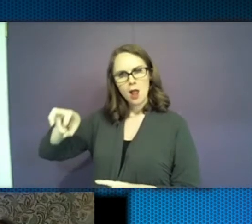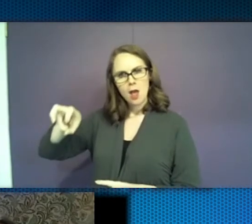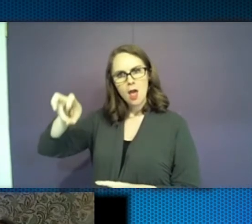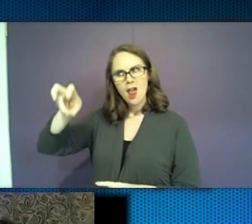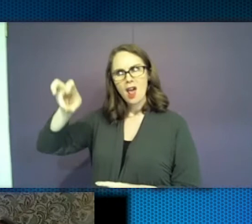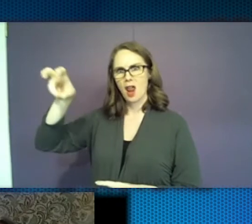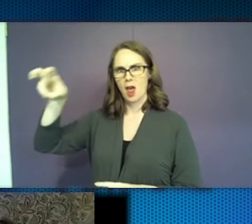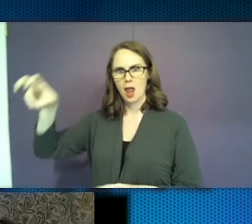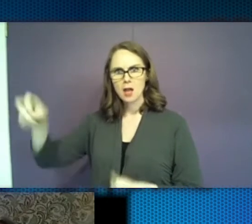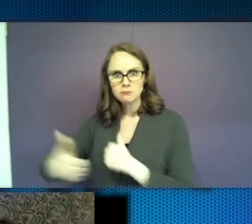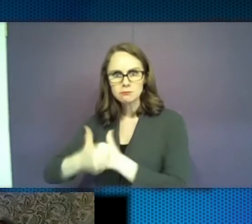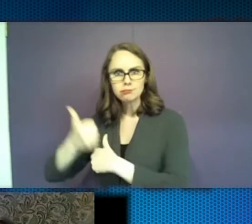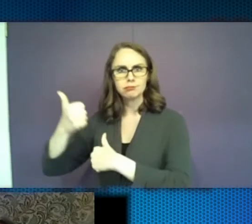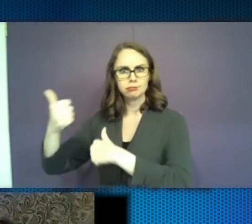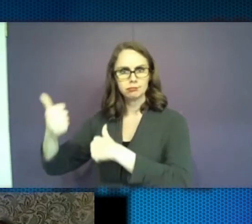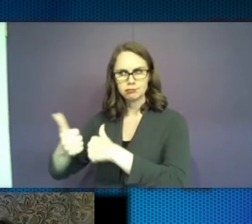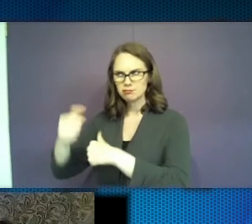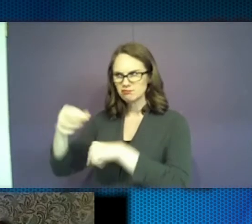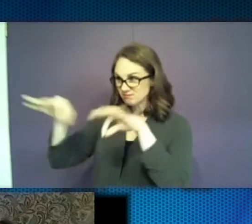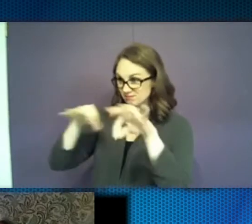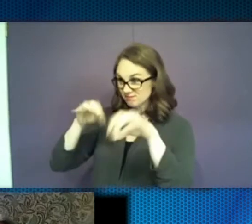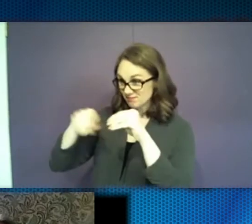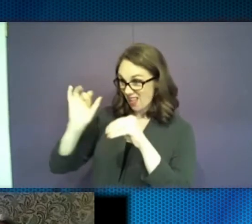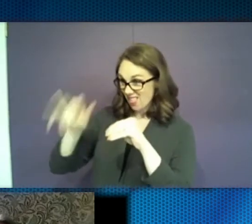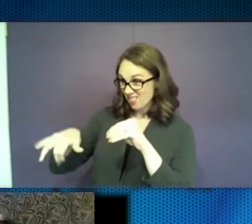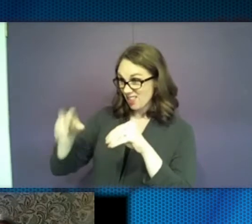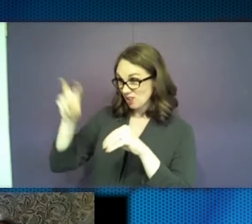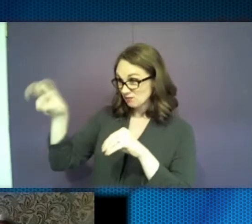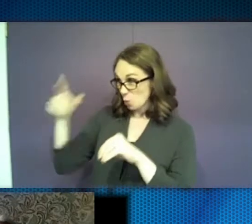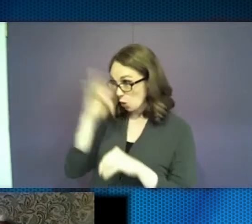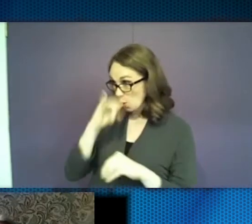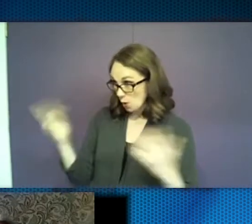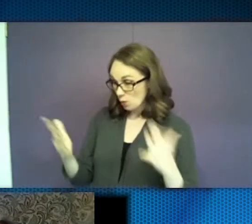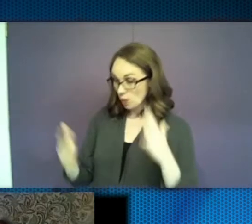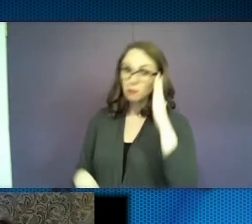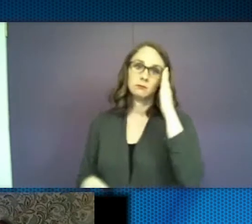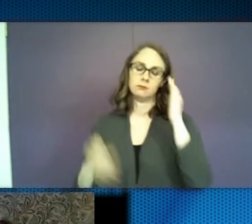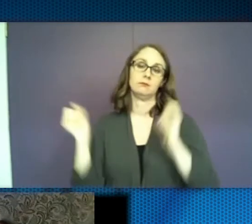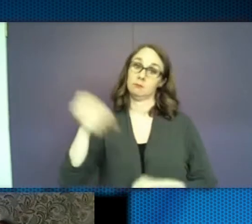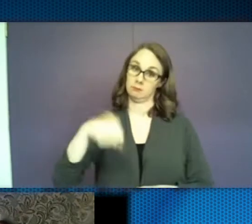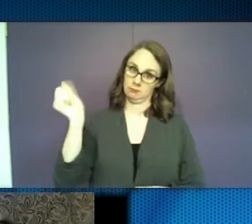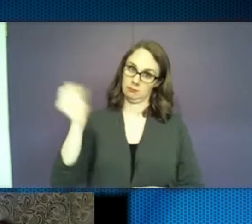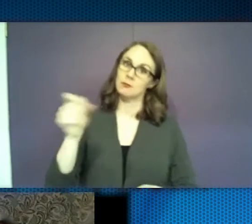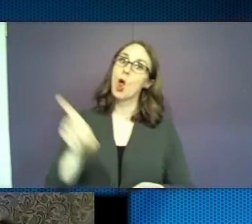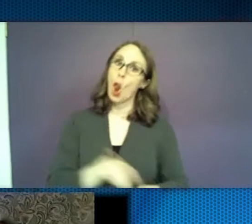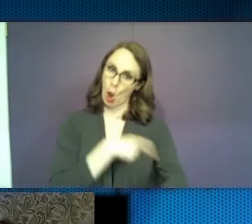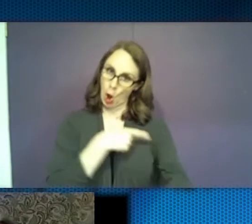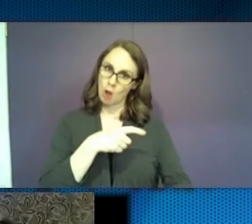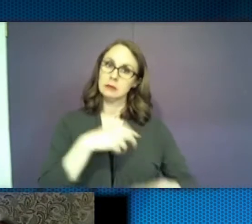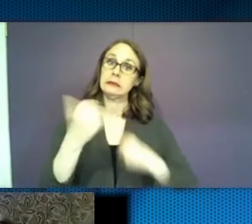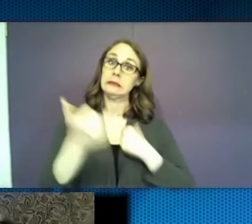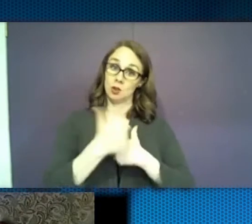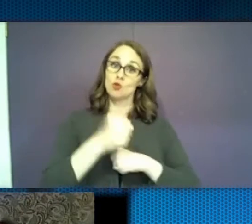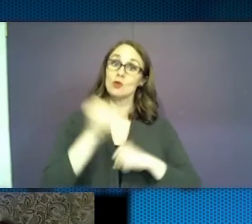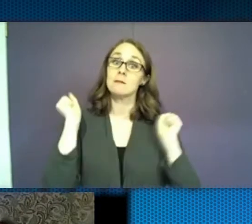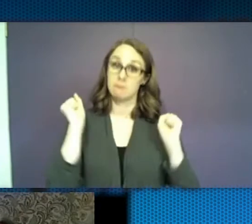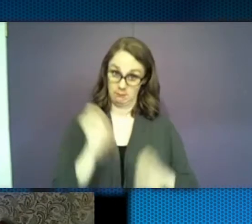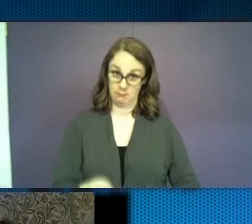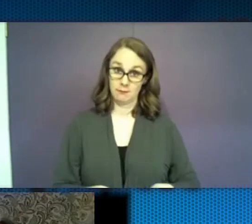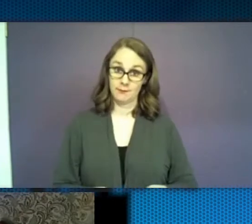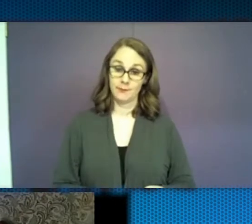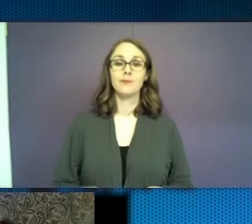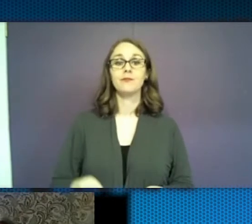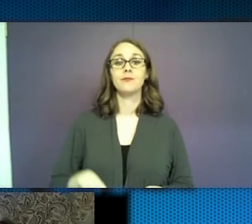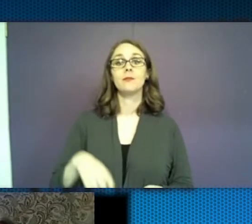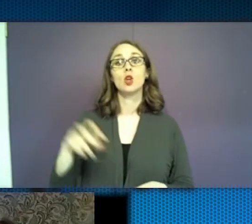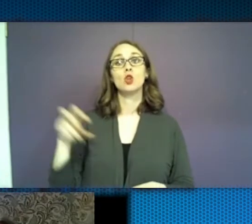and dangerous. Can you tell us a little bit about what that would have been like? Oh, it was certainly long, and it was very definitely dangerous. So the journey on the